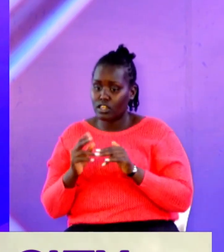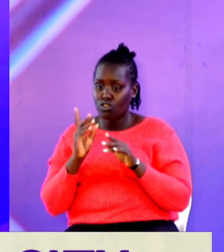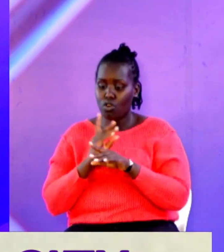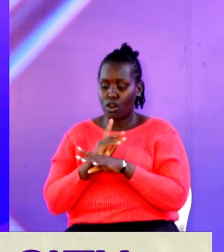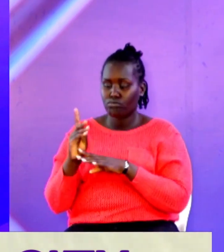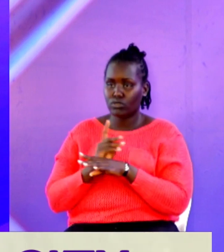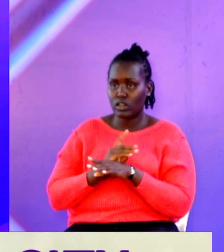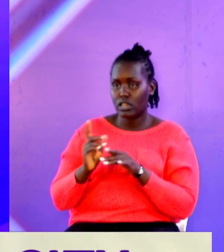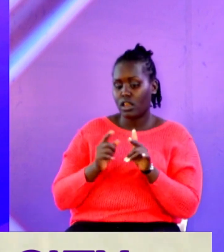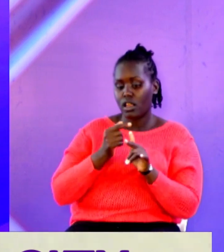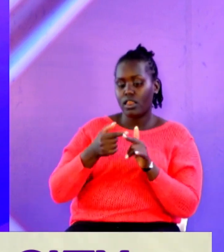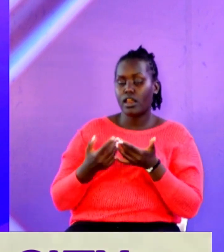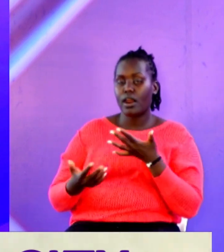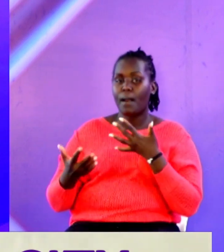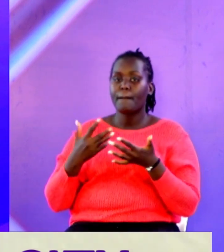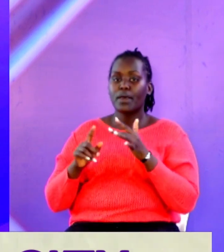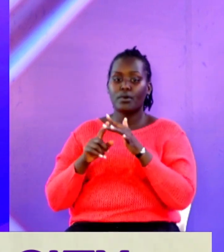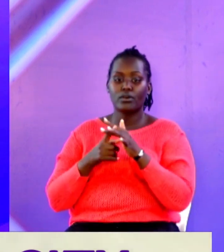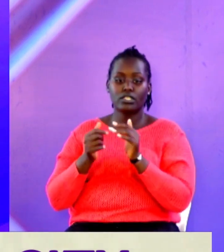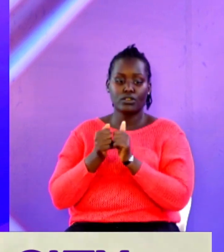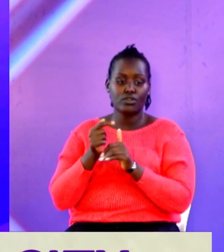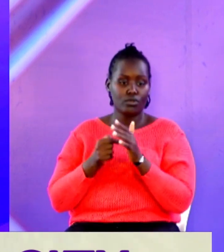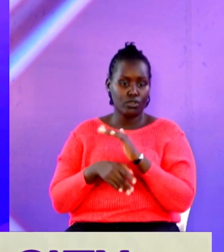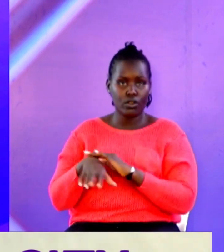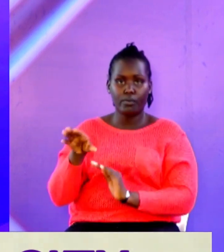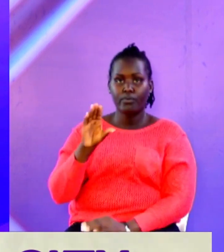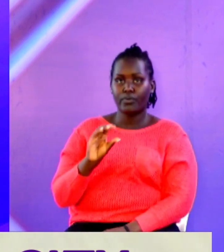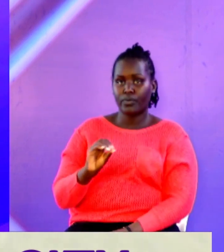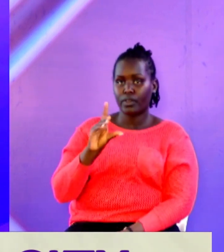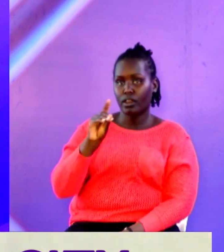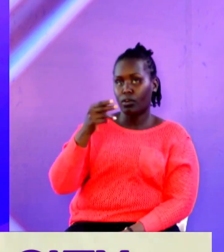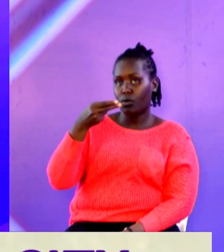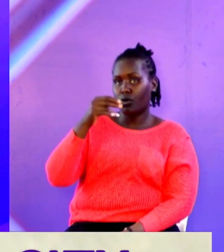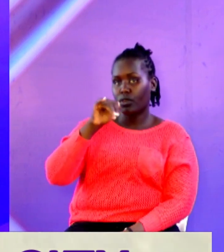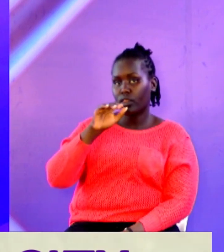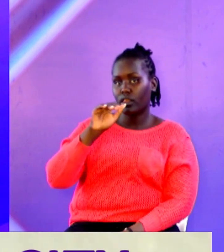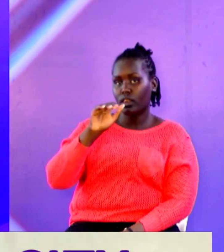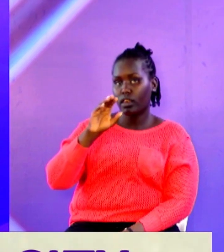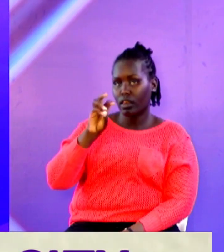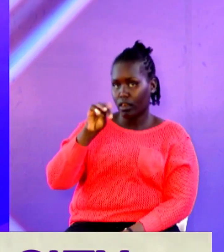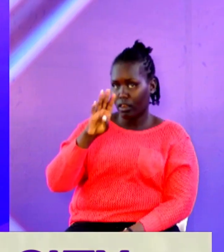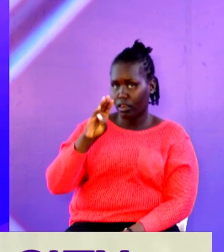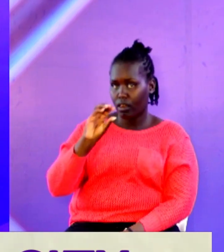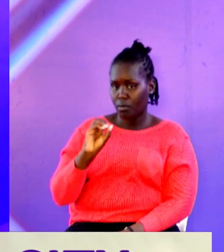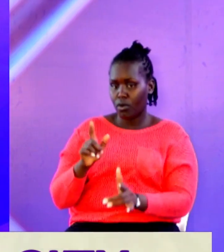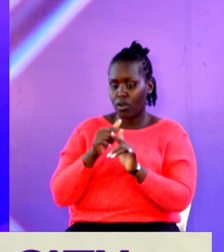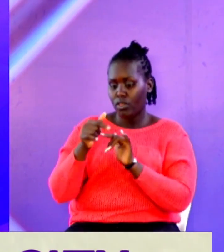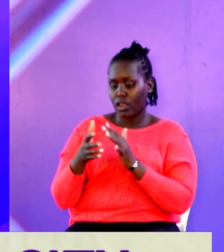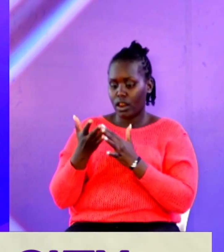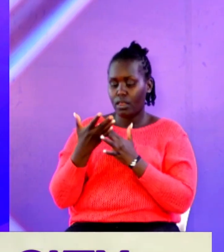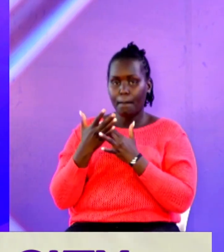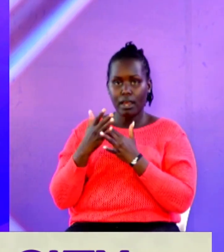Then maybe we start with Odhiambo as the goalkeeper. Then in the midfield, let's